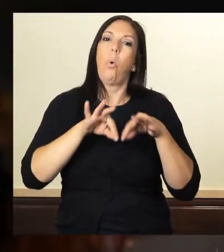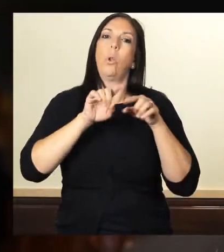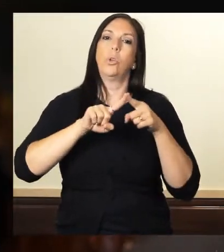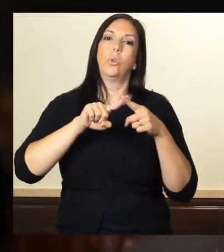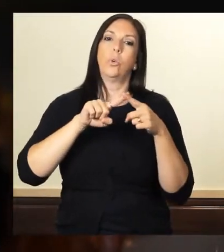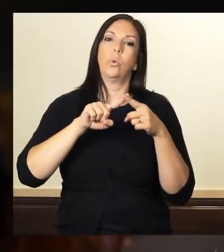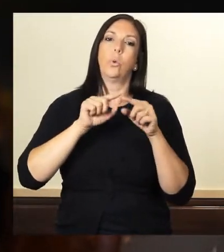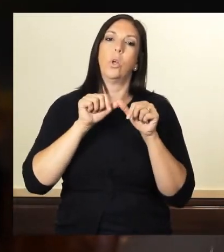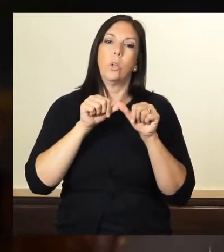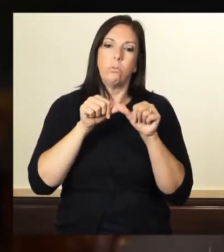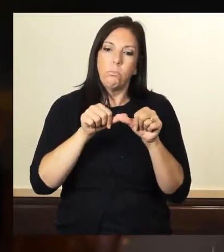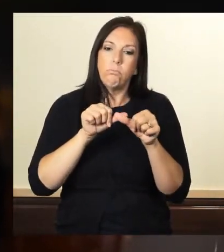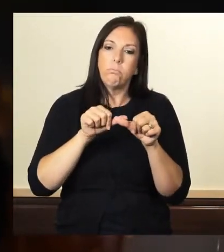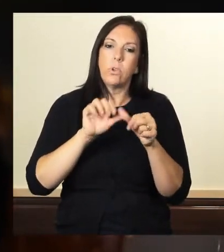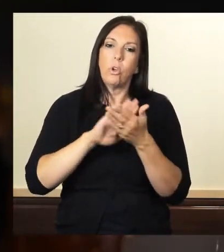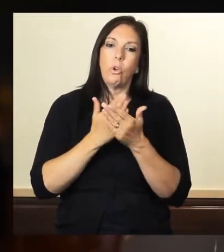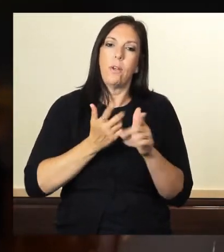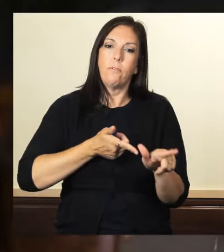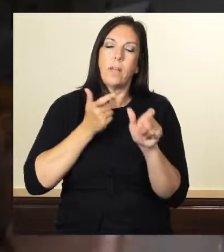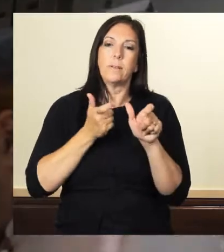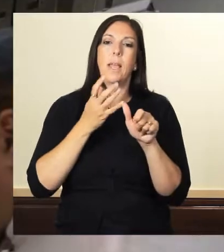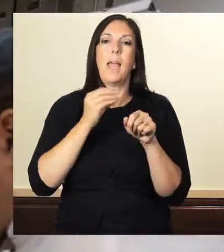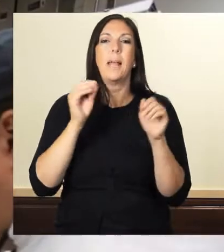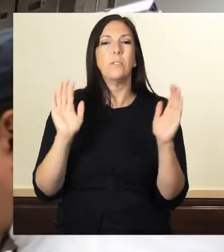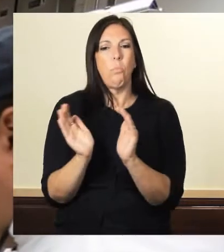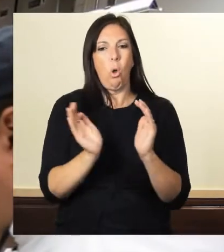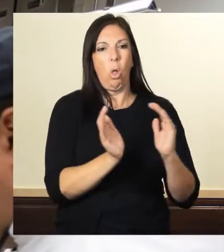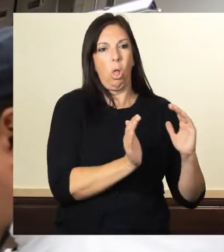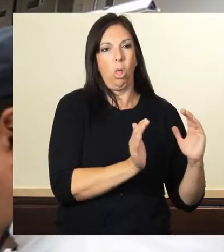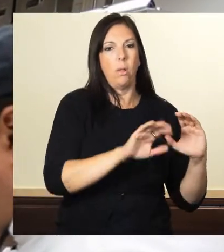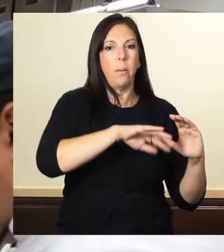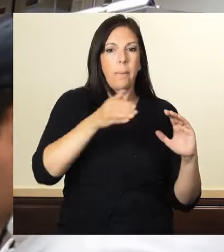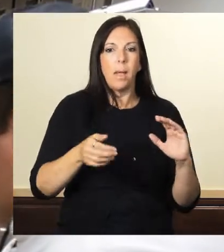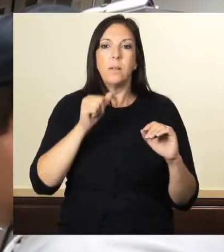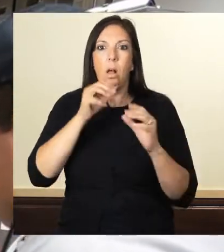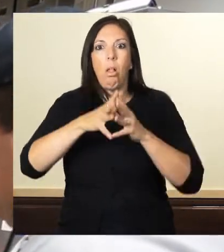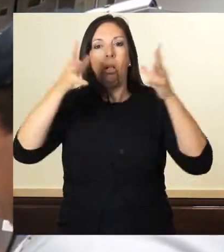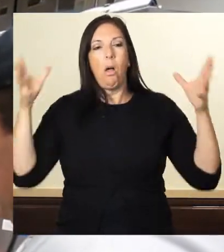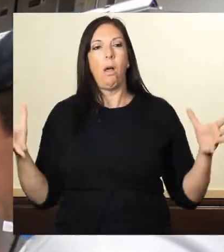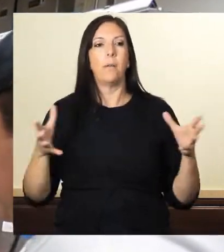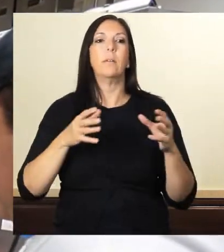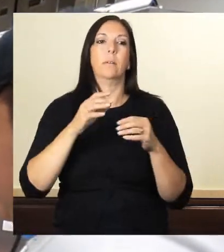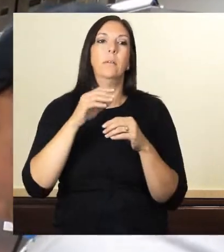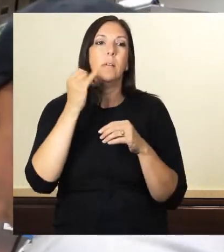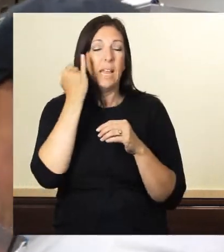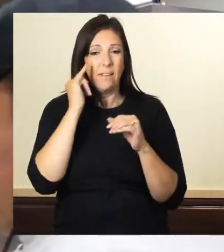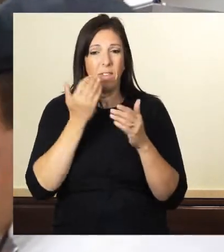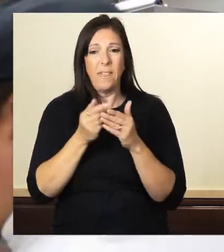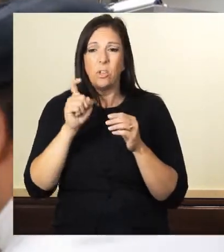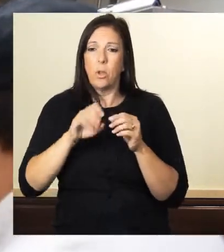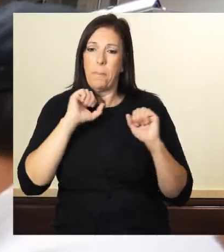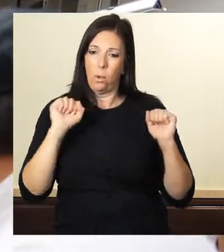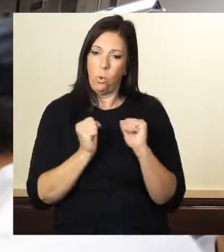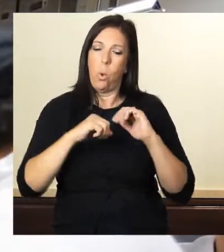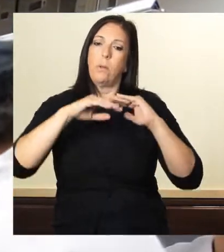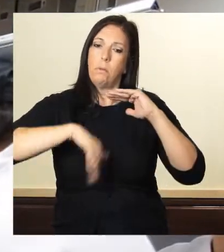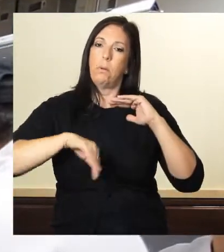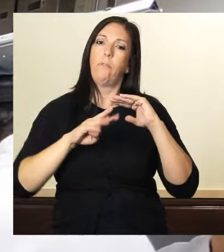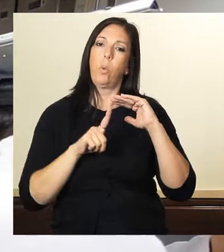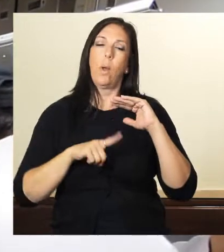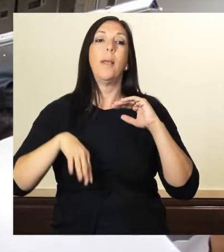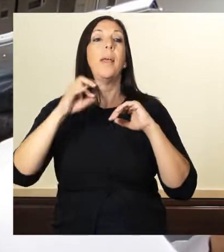either below 41 degrees if it's cold, or above 135 degrees if it's hot food. If food has been left at